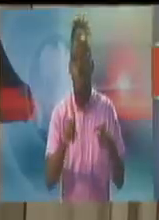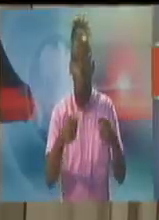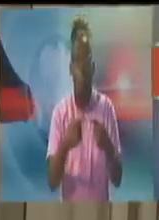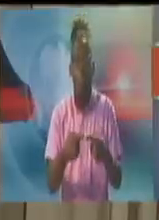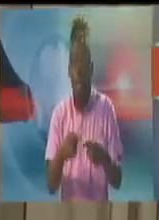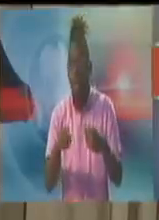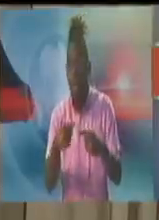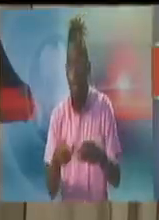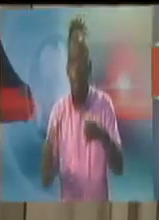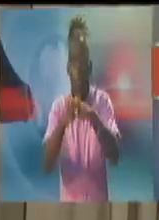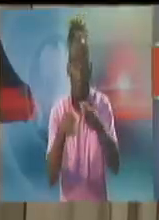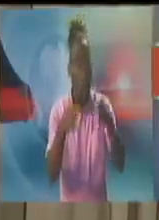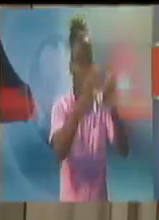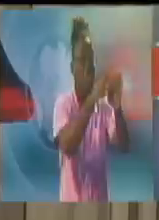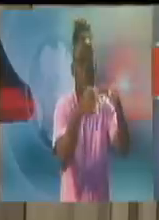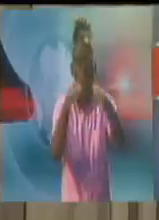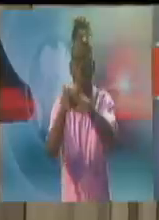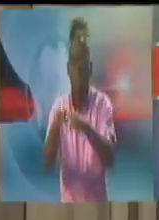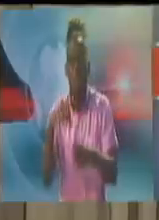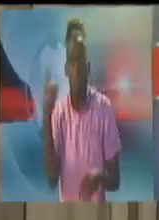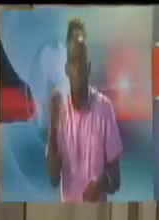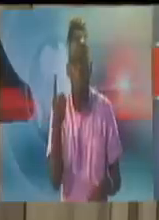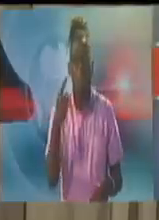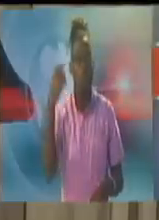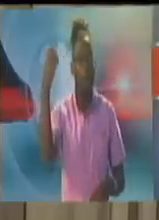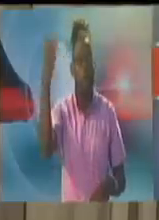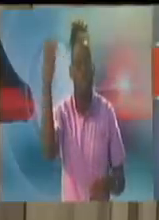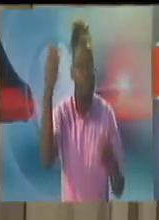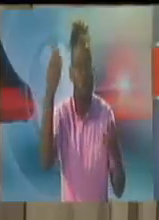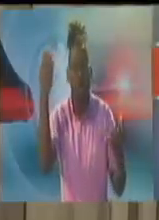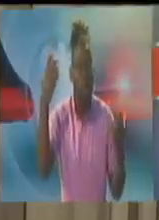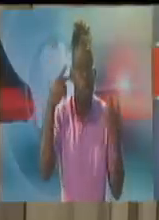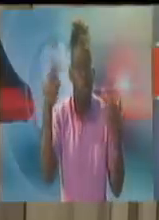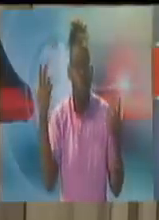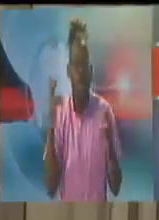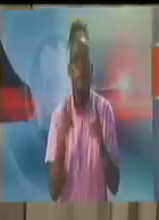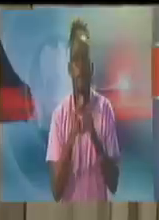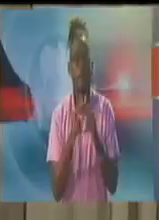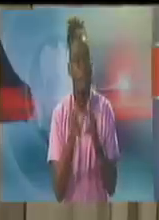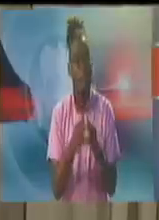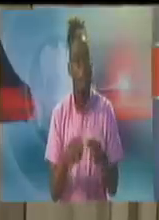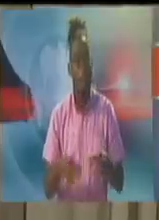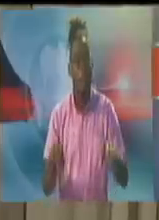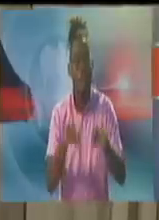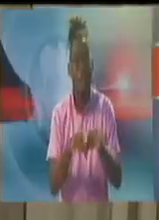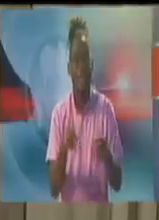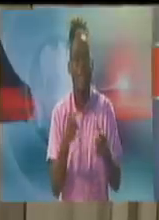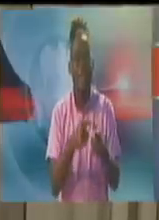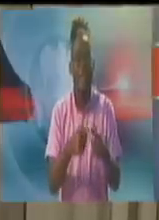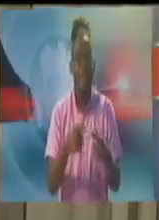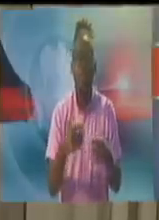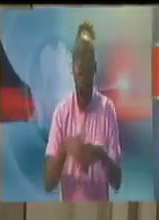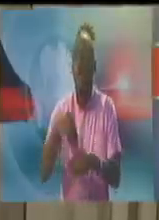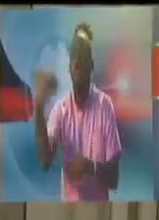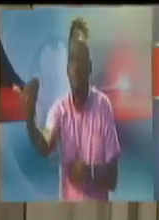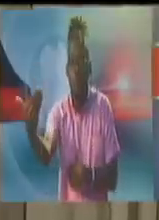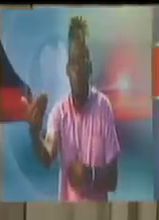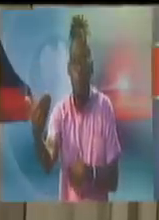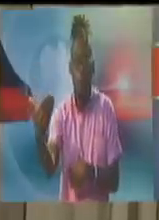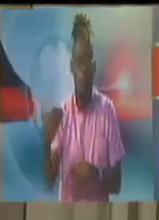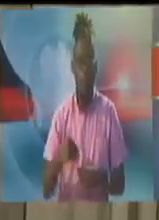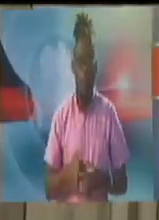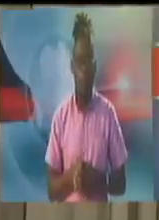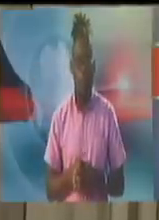go for emergency or absolutely necessary travel, and you've gone without the patient that you'd like to